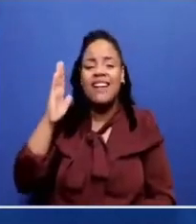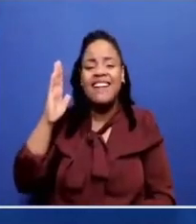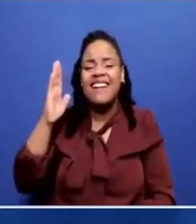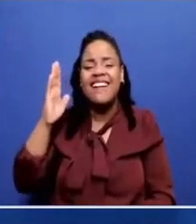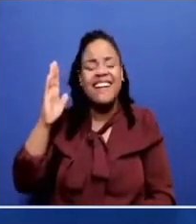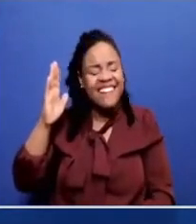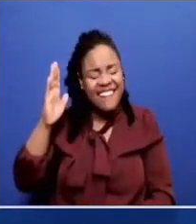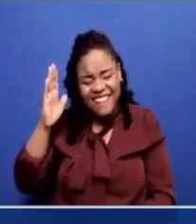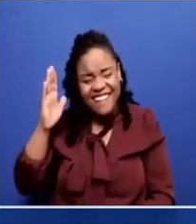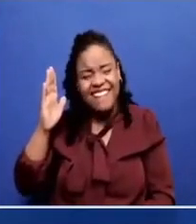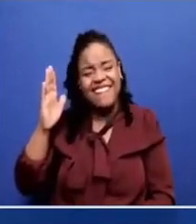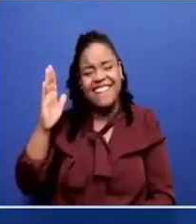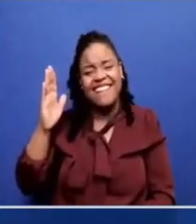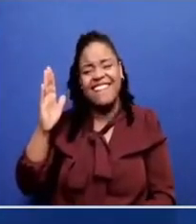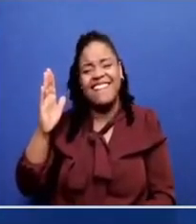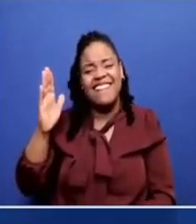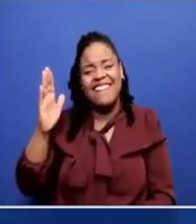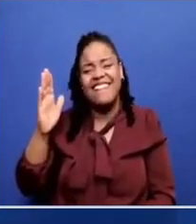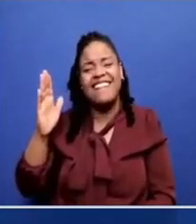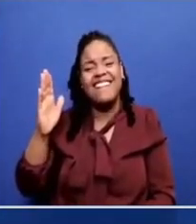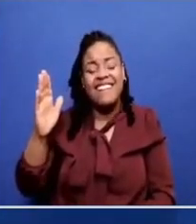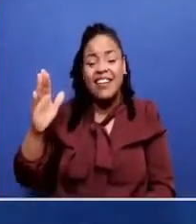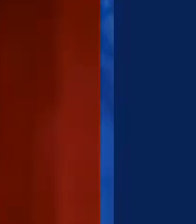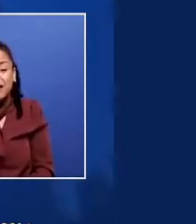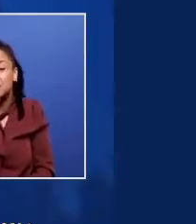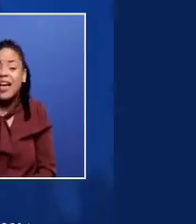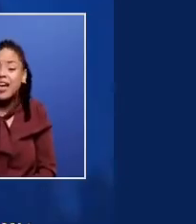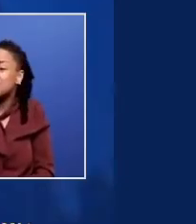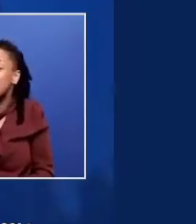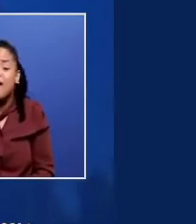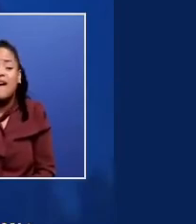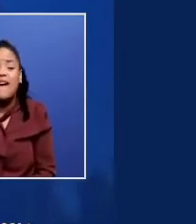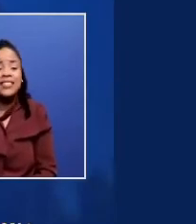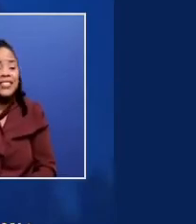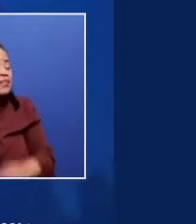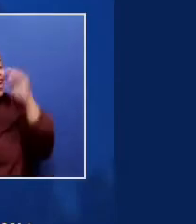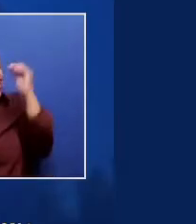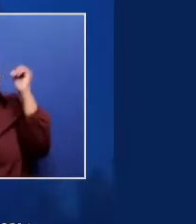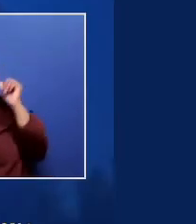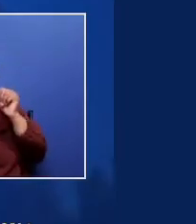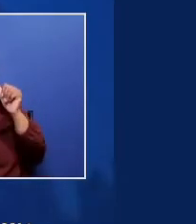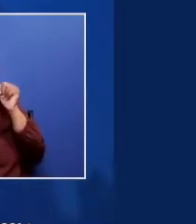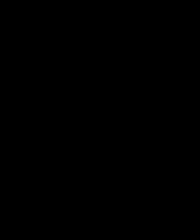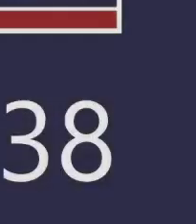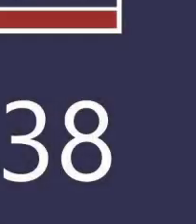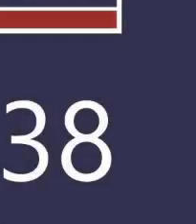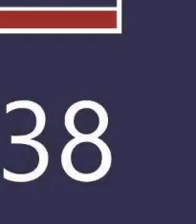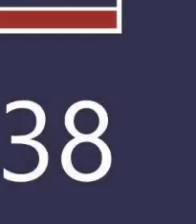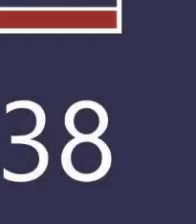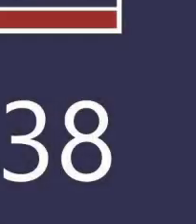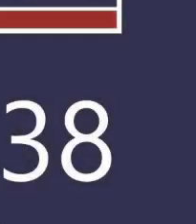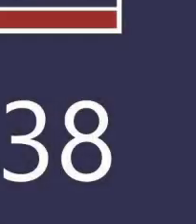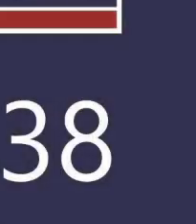day black boys and black girls will join hands with white boys and girls.